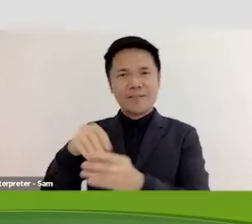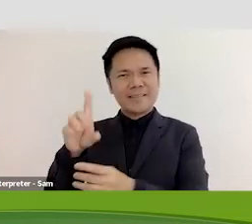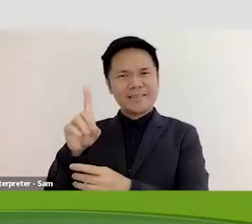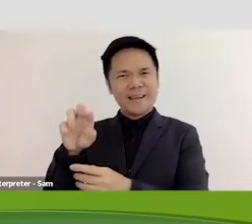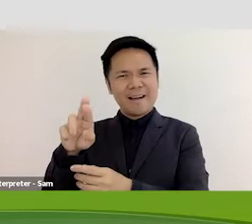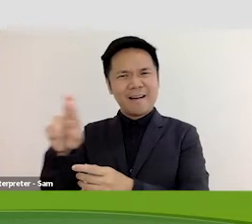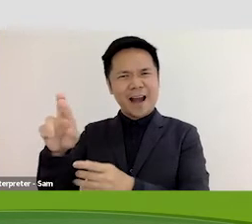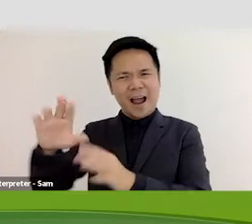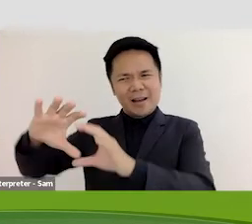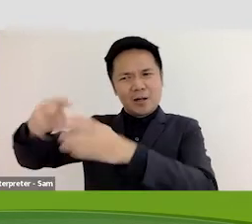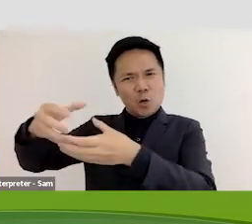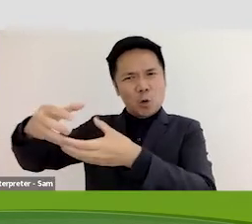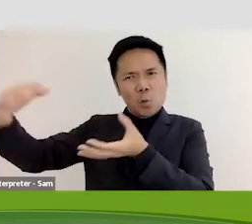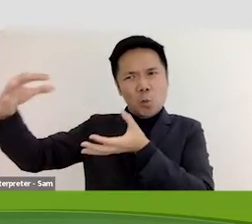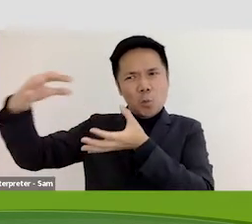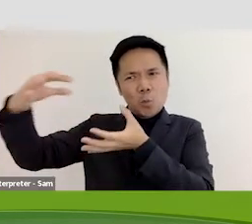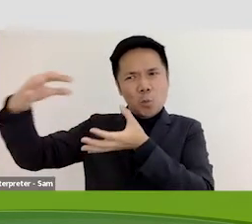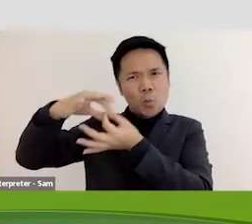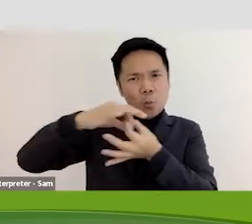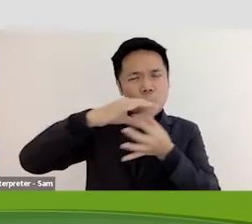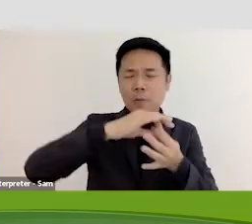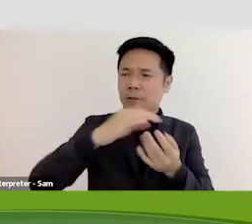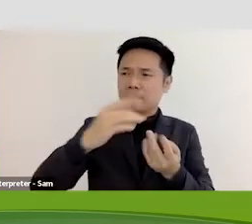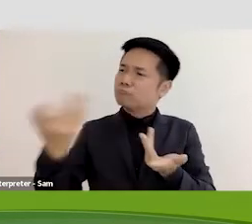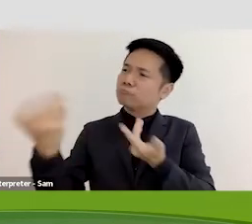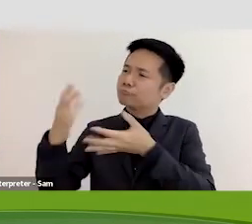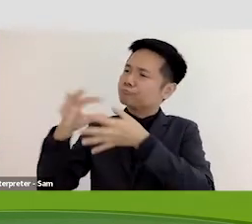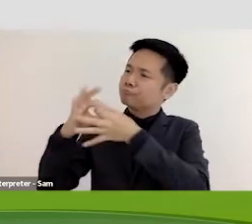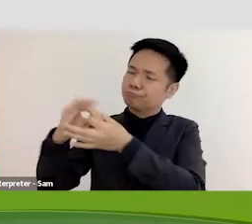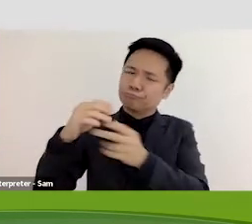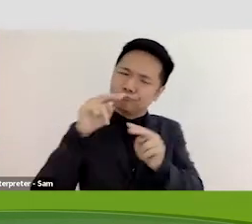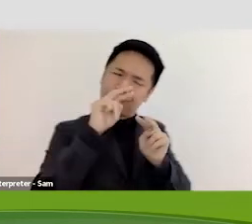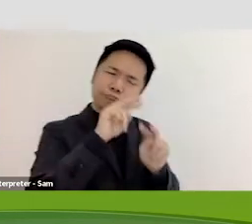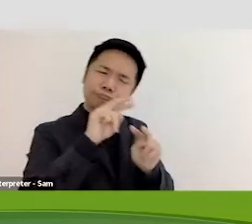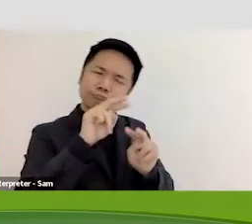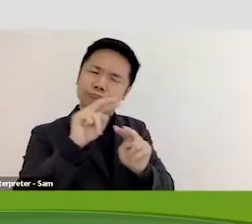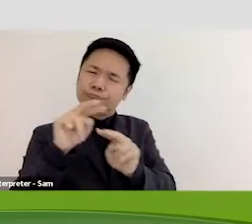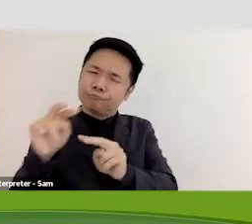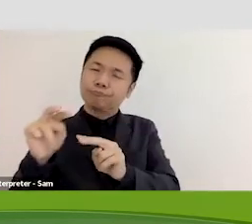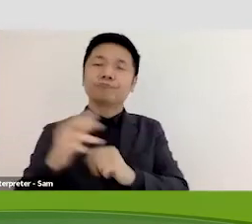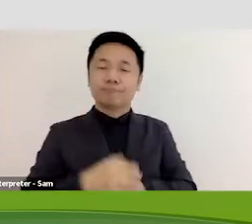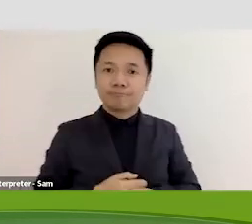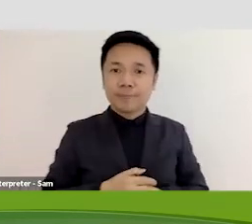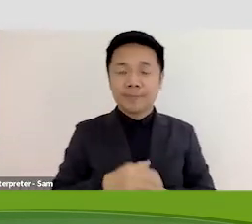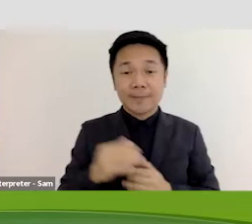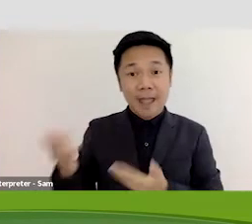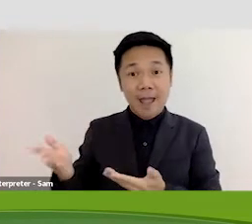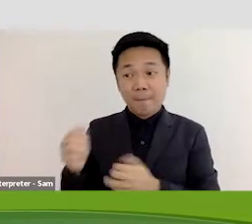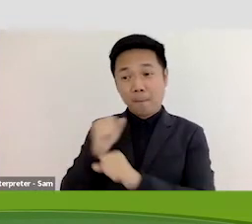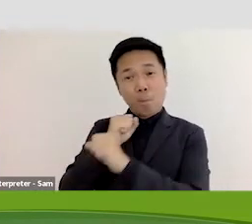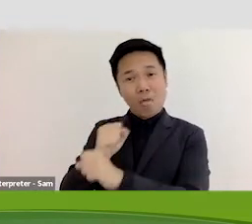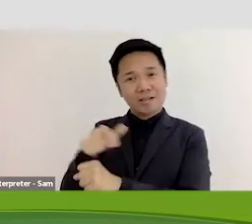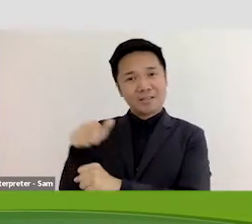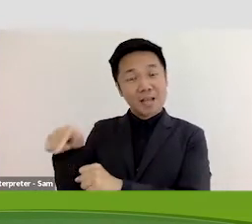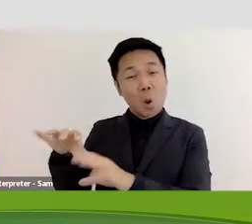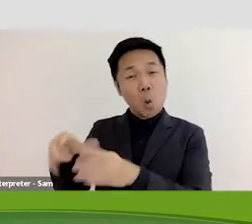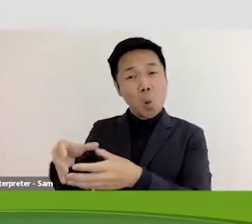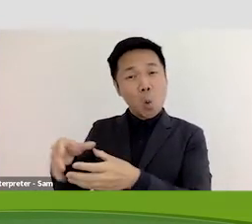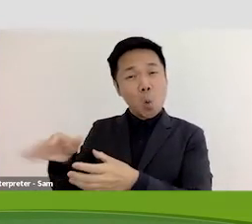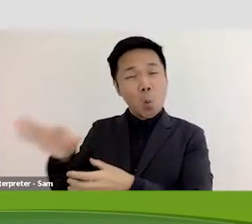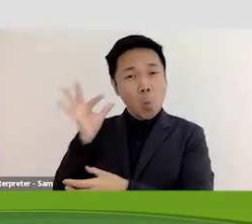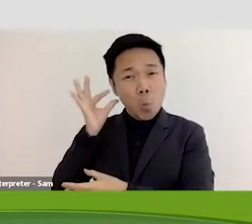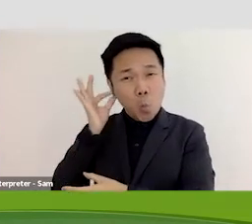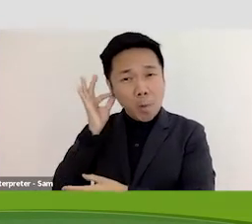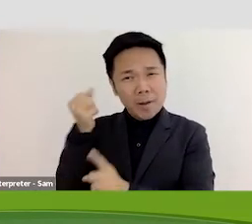for monitoring over time. Promote and protect the rights of women environmental human